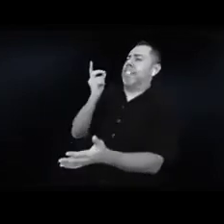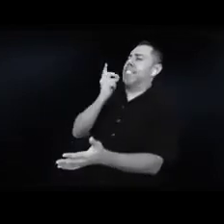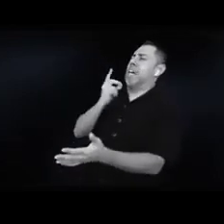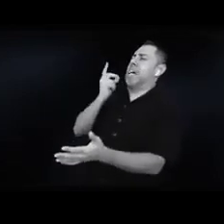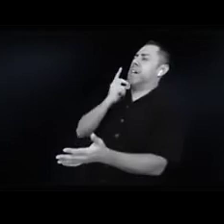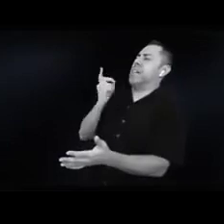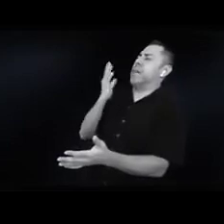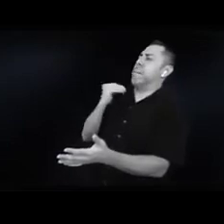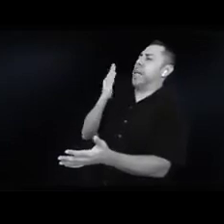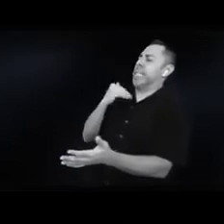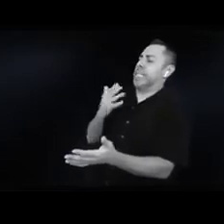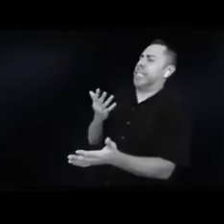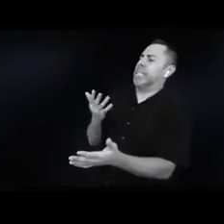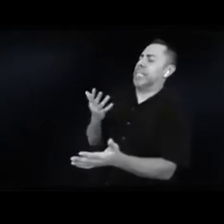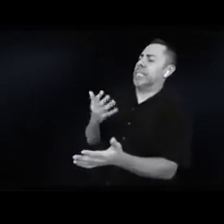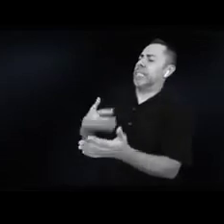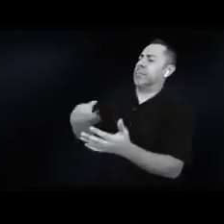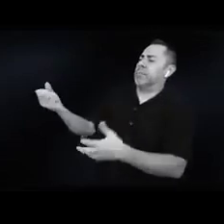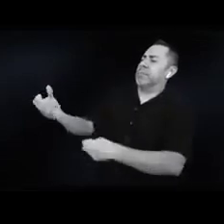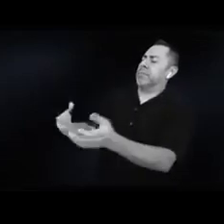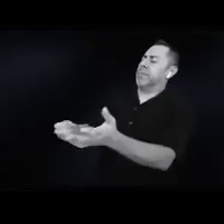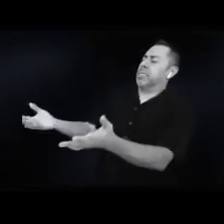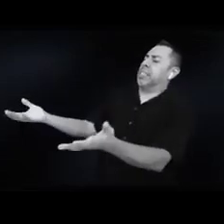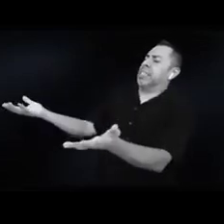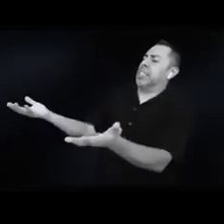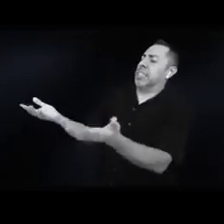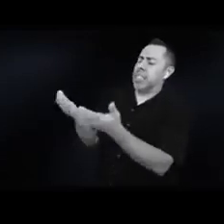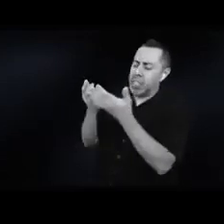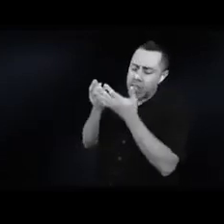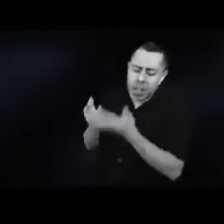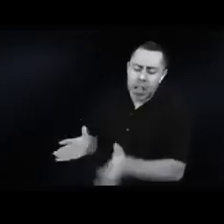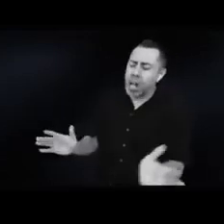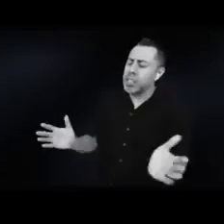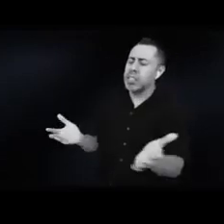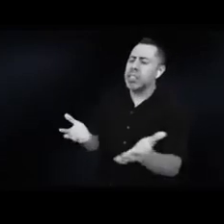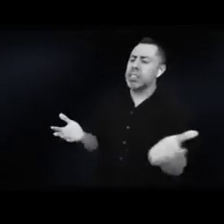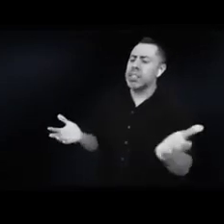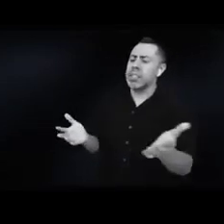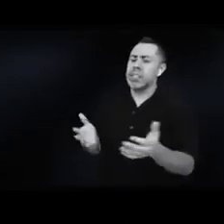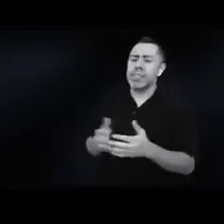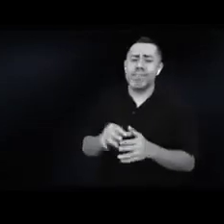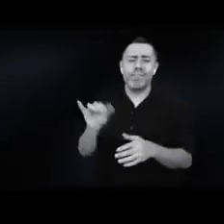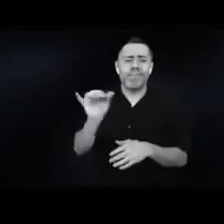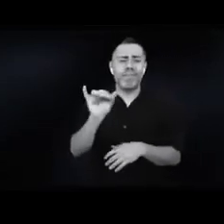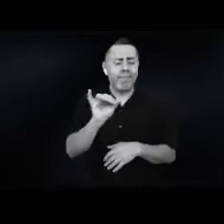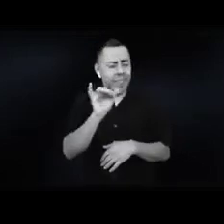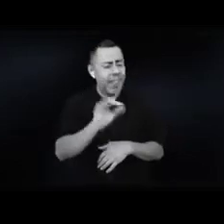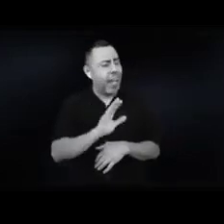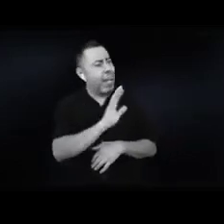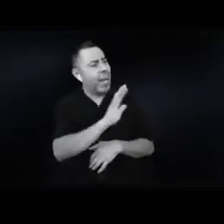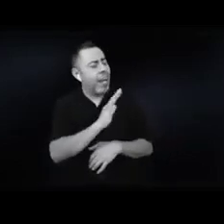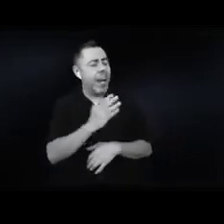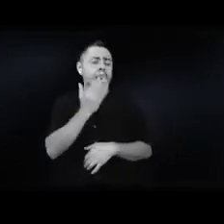Lost, like the gentle and kind Menominee way?